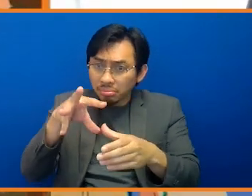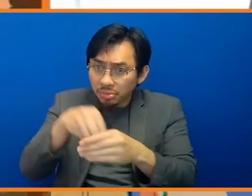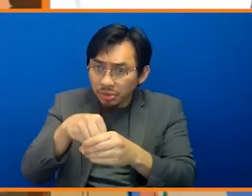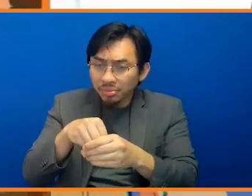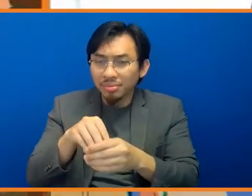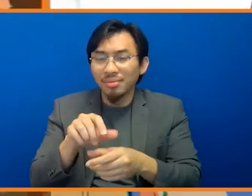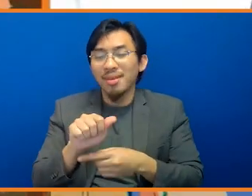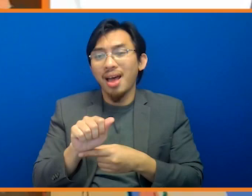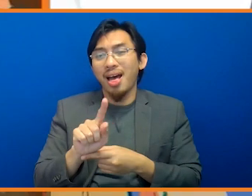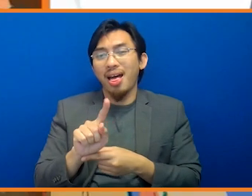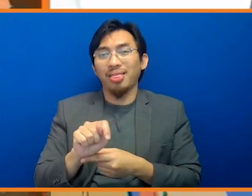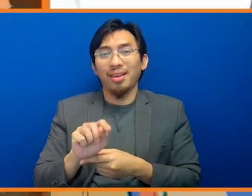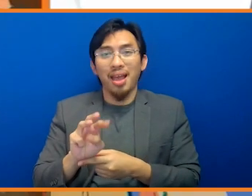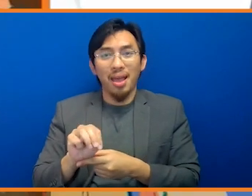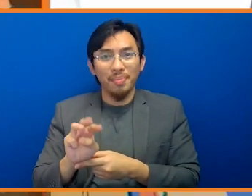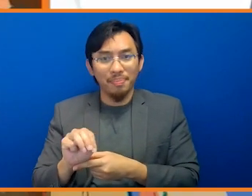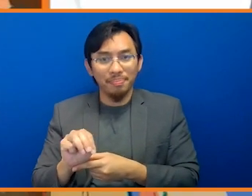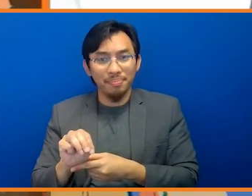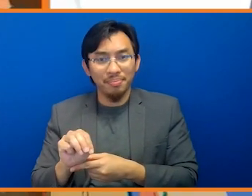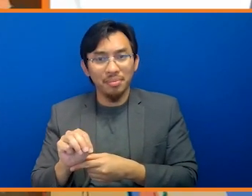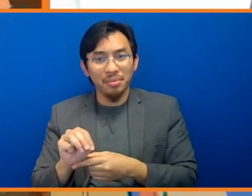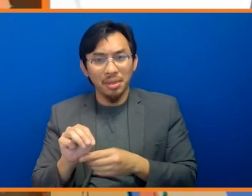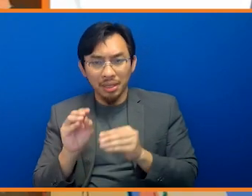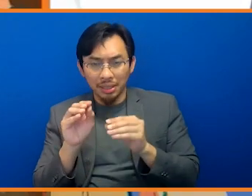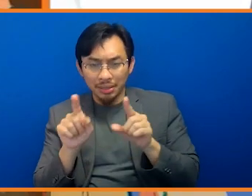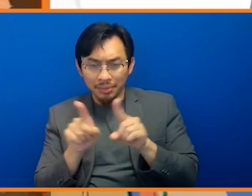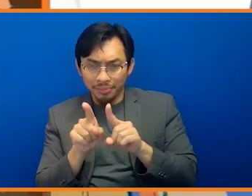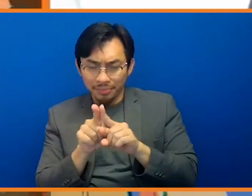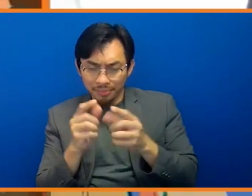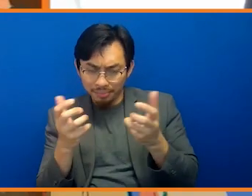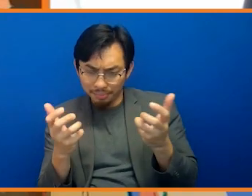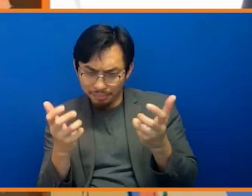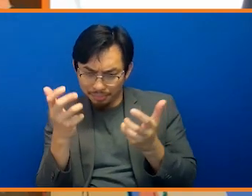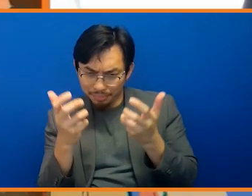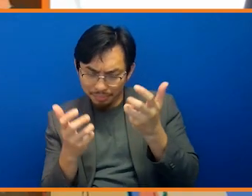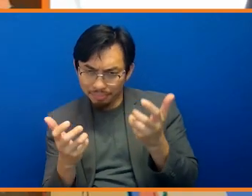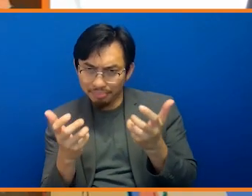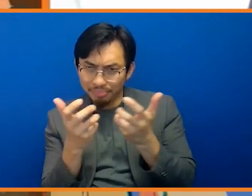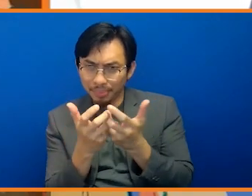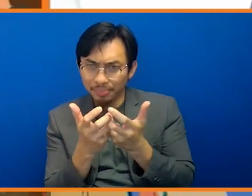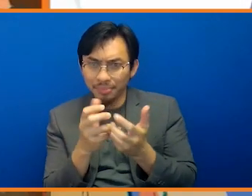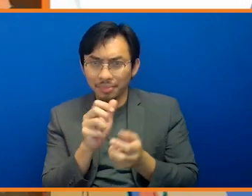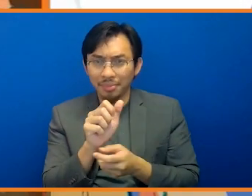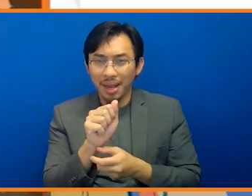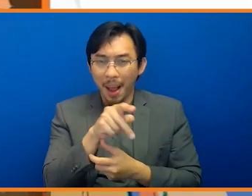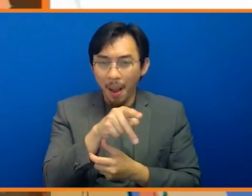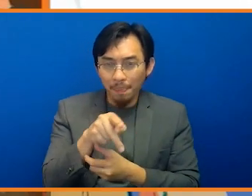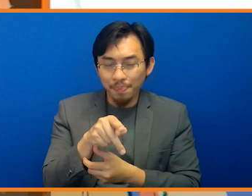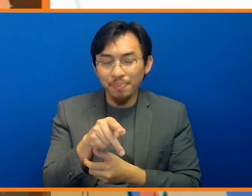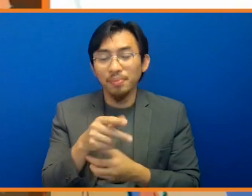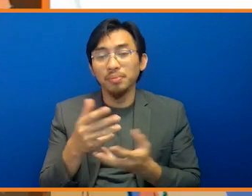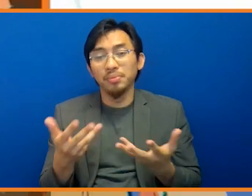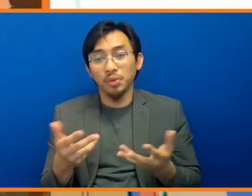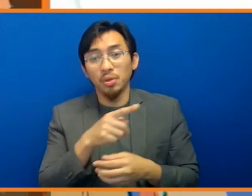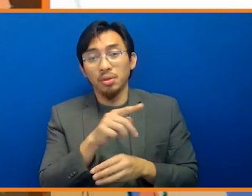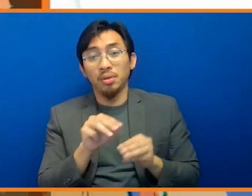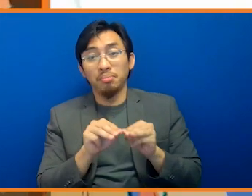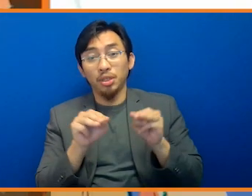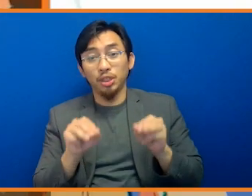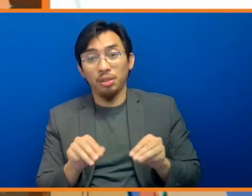the ATMM? So we combine this kind of application. So the museum